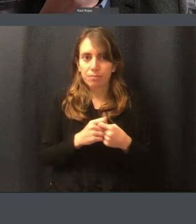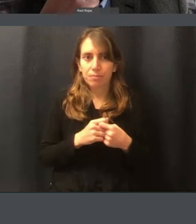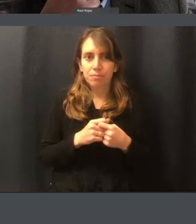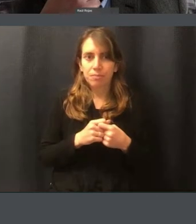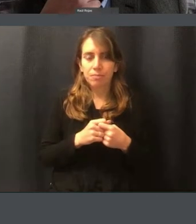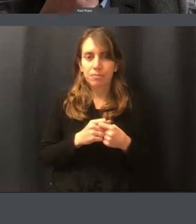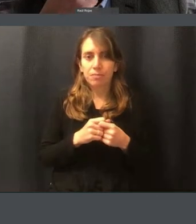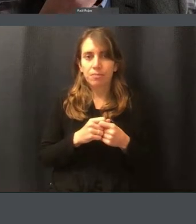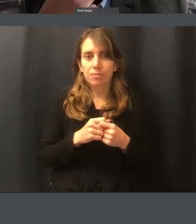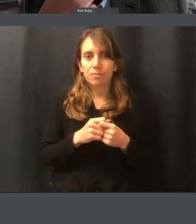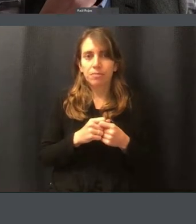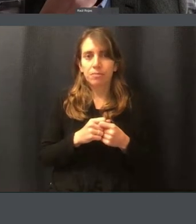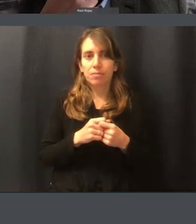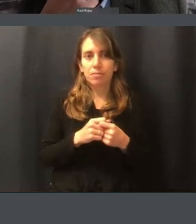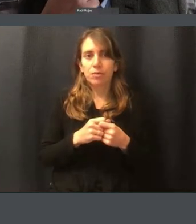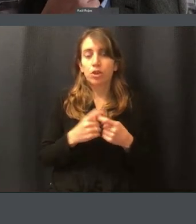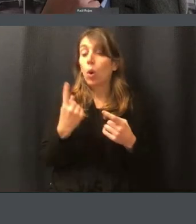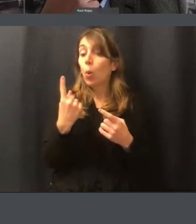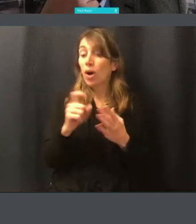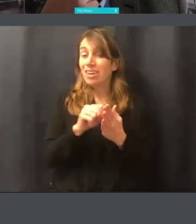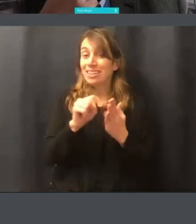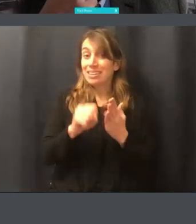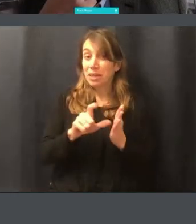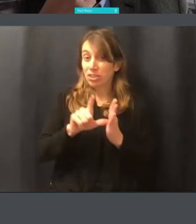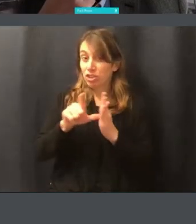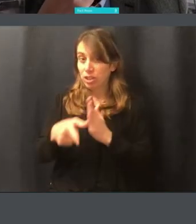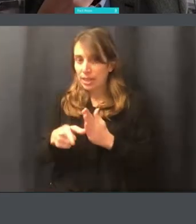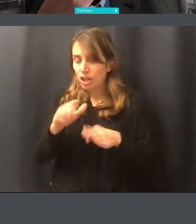That's a semester later,